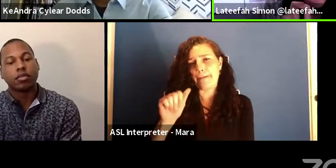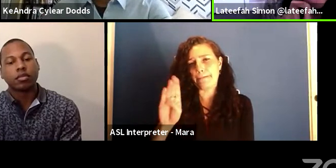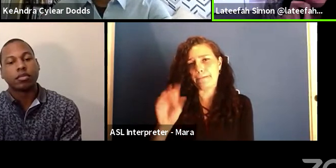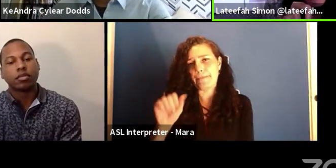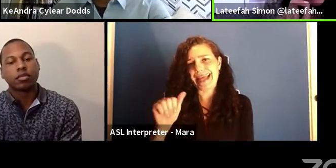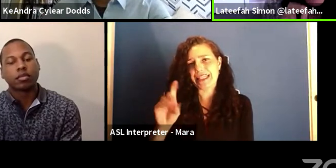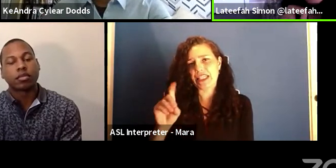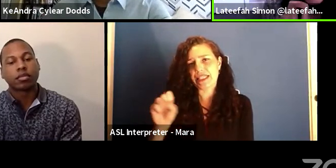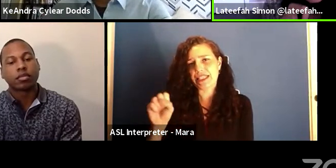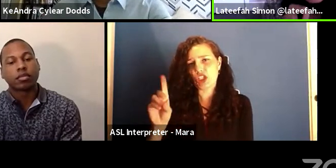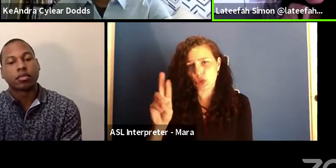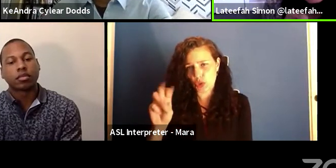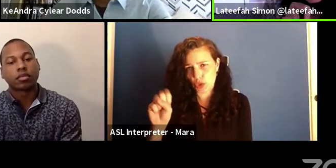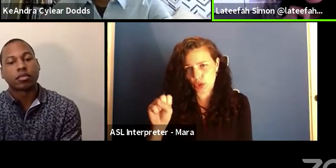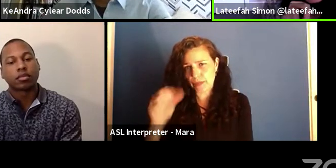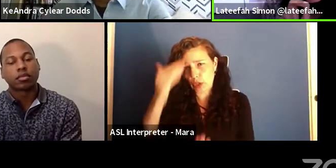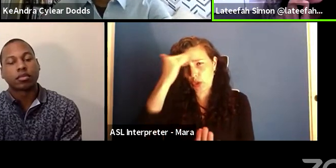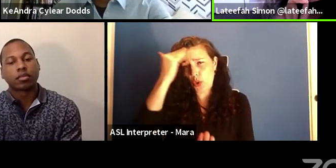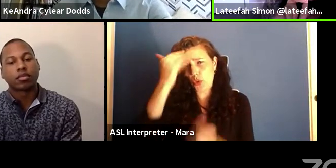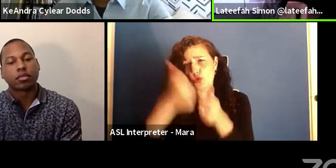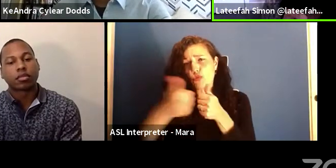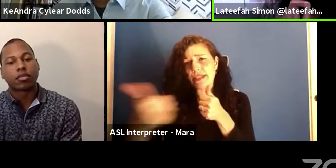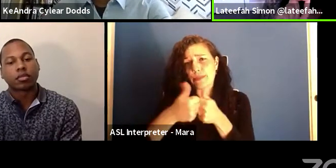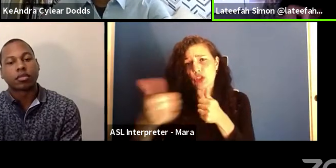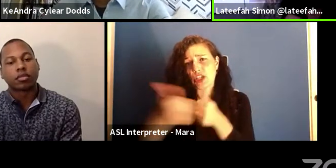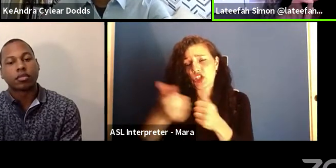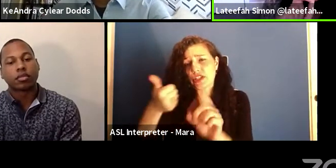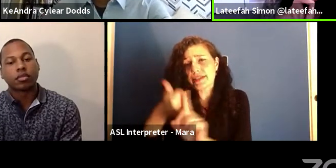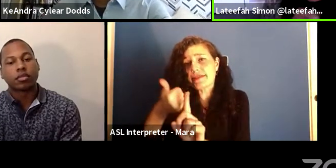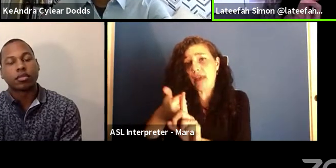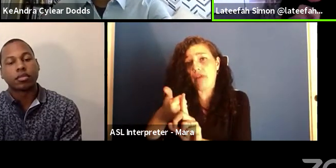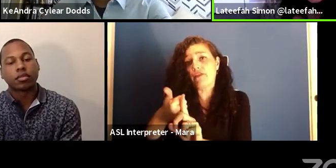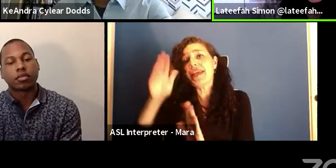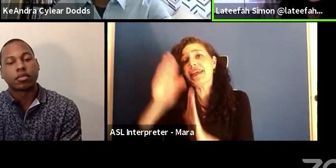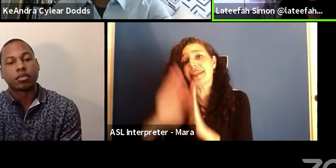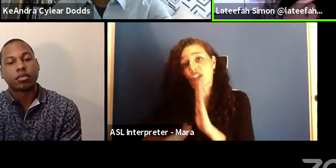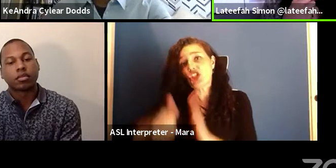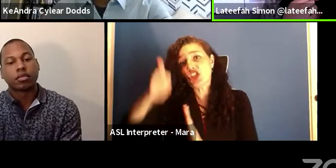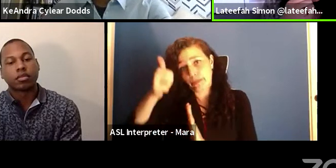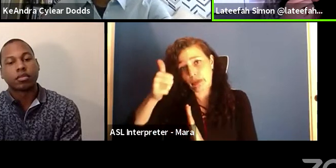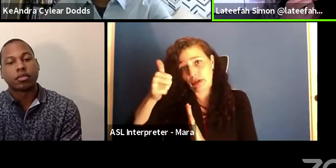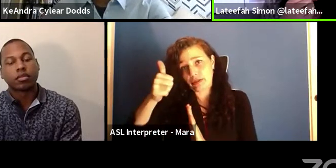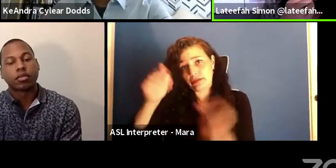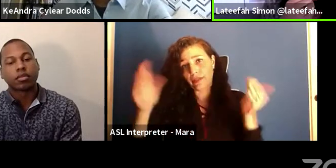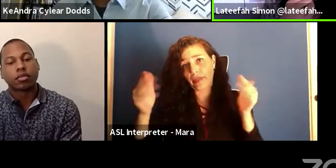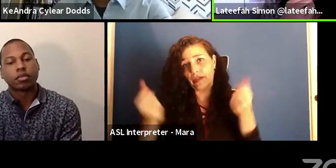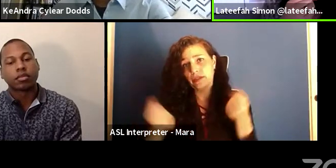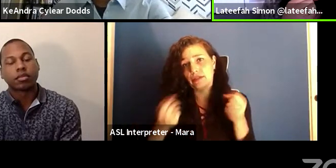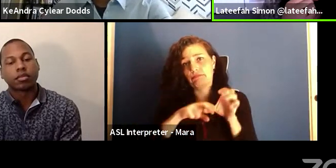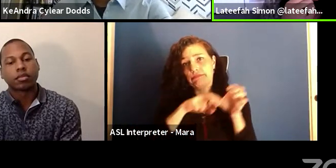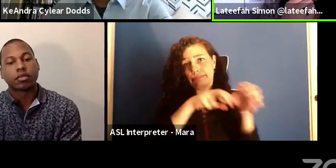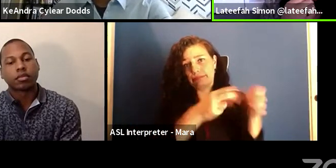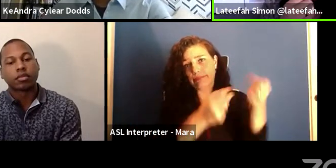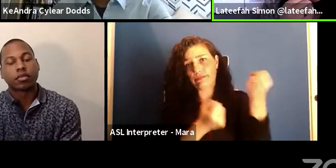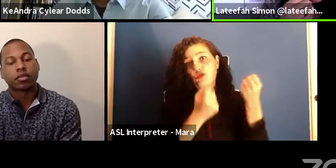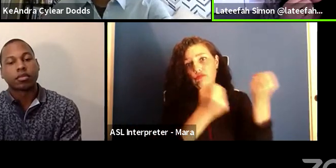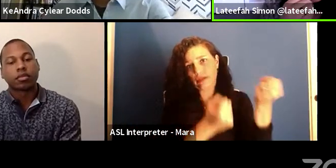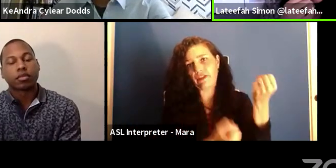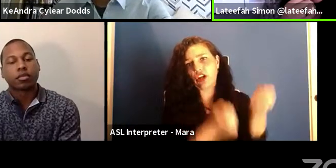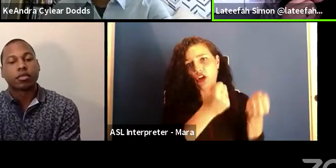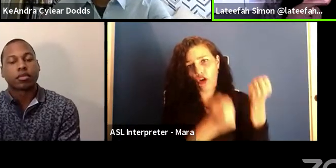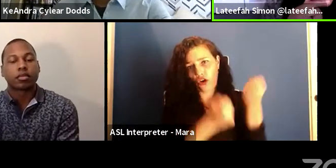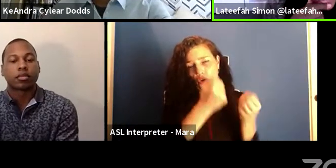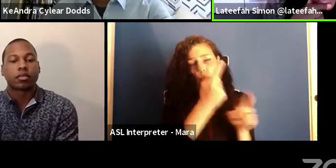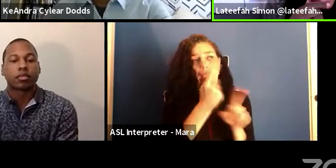while folks will say it's cheaper than riding a car, and in